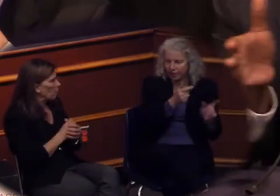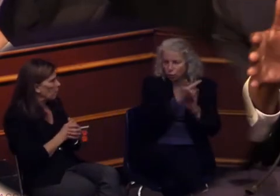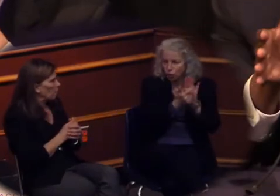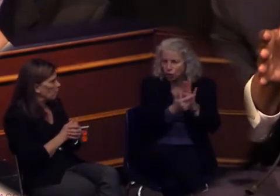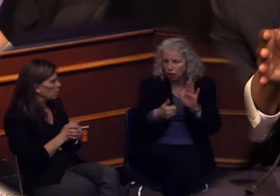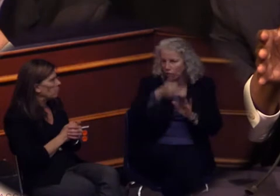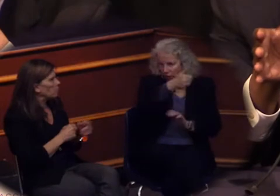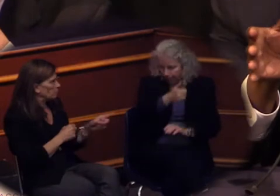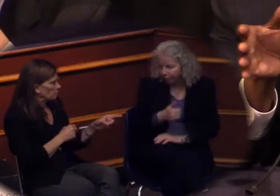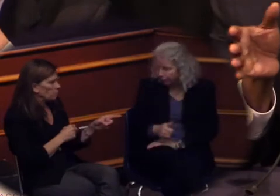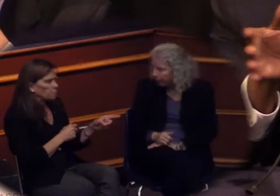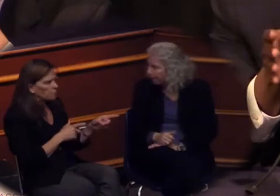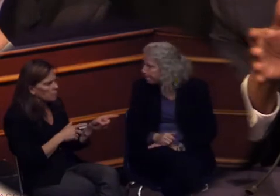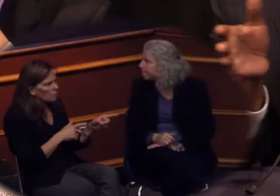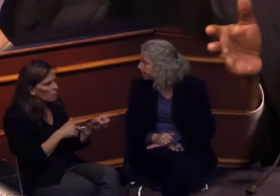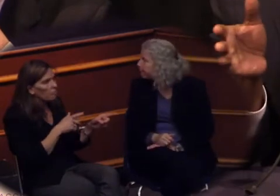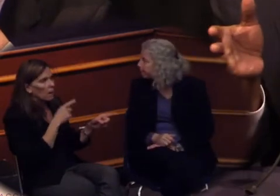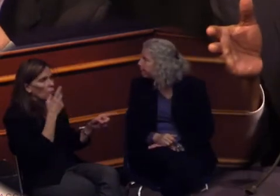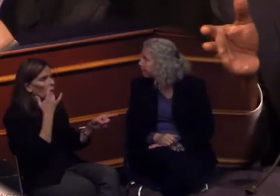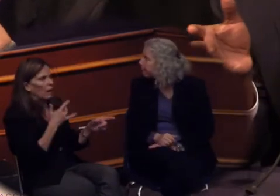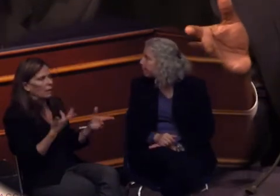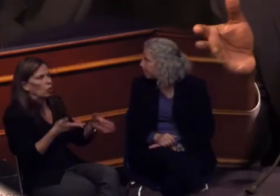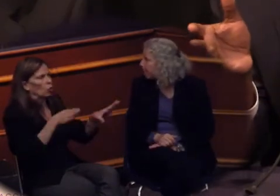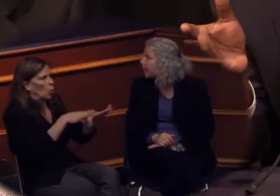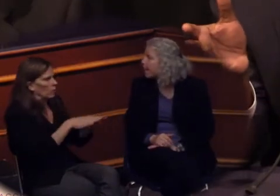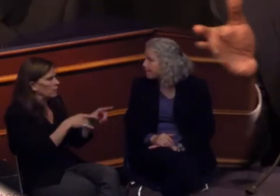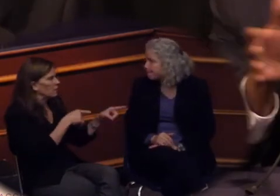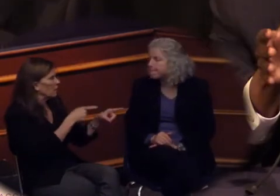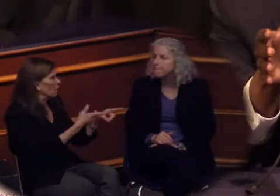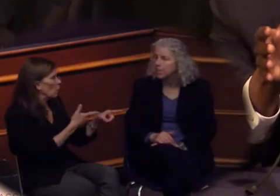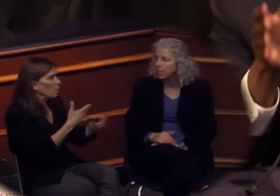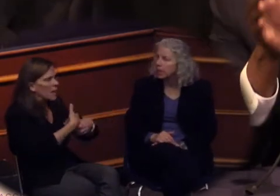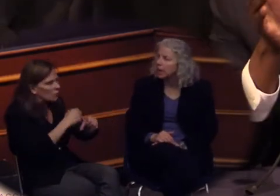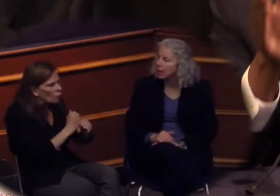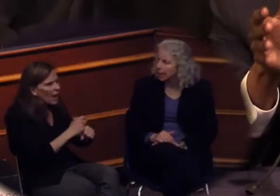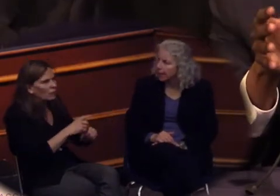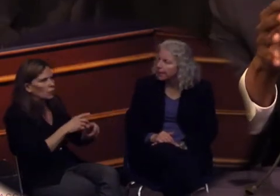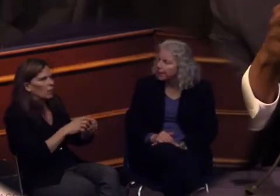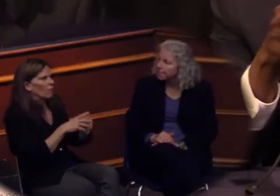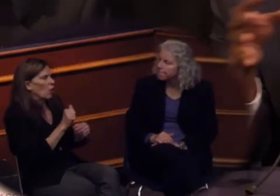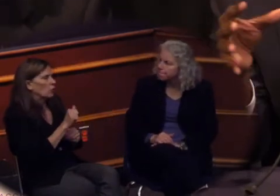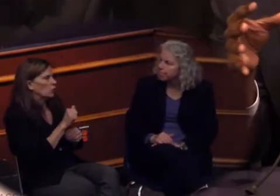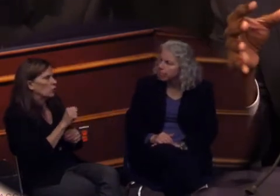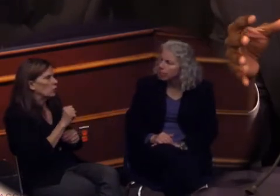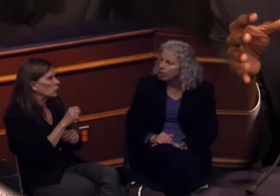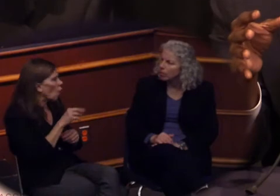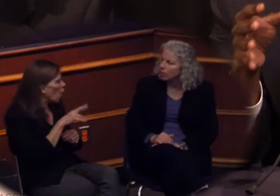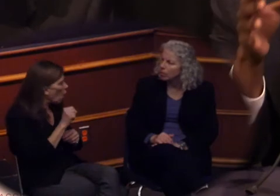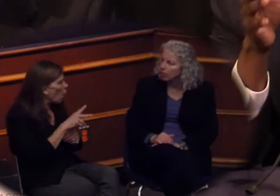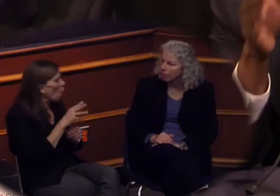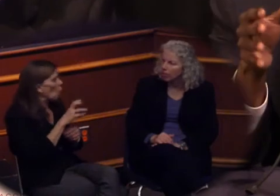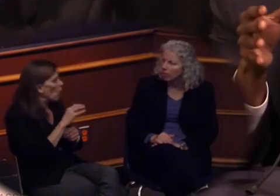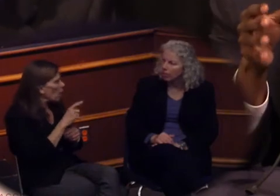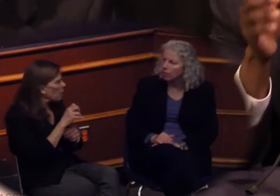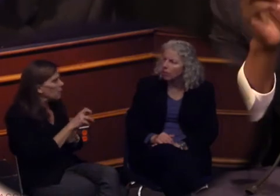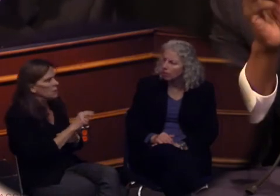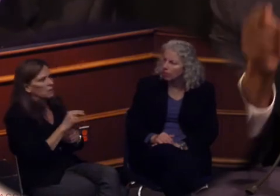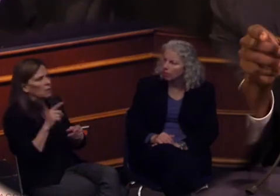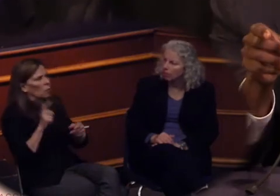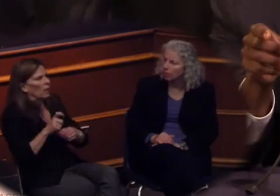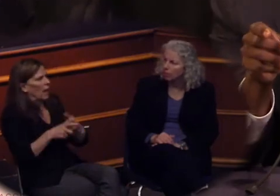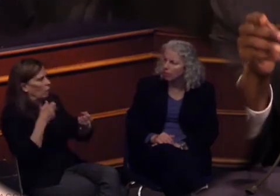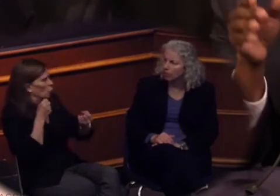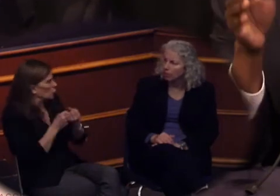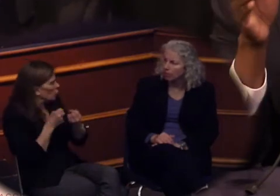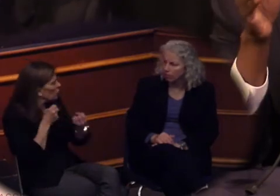closing the manufacturing loophole of assault weapons. We need to back her on that. I organized mayors to back her. We also